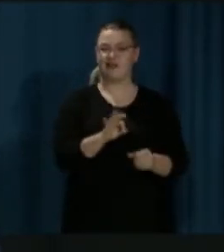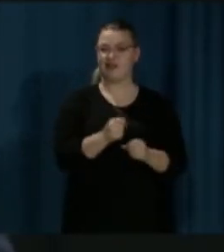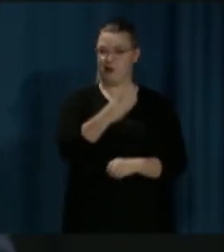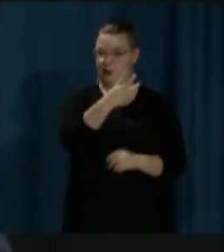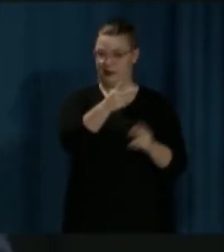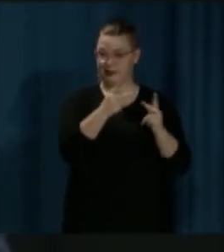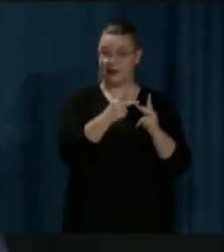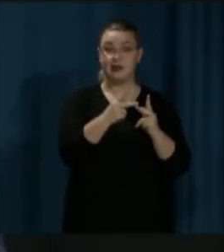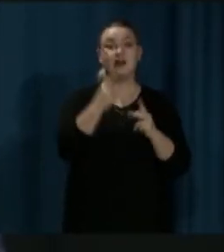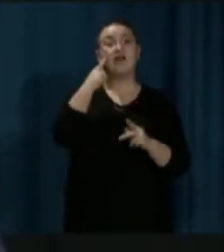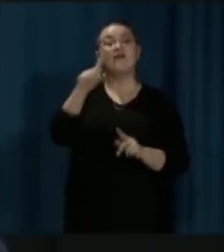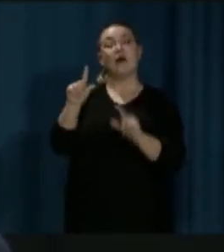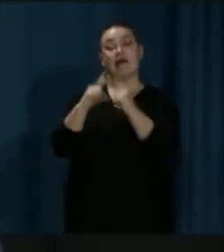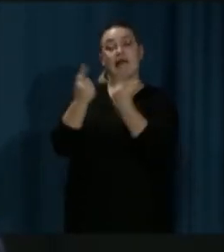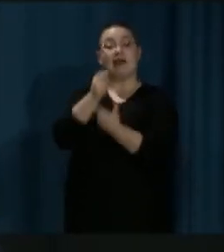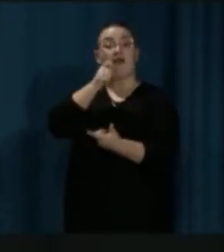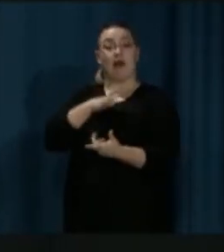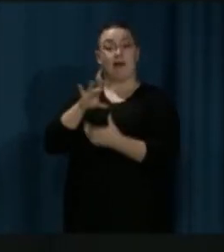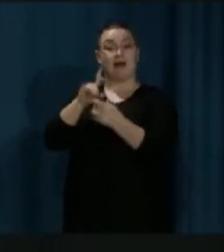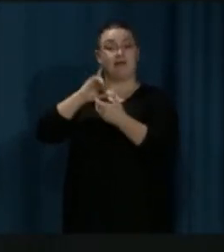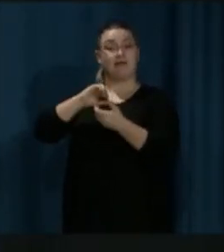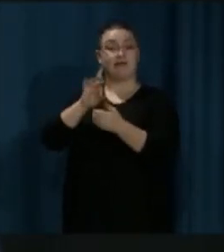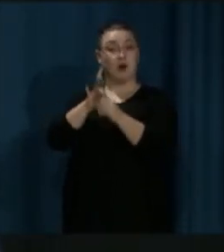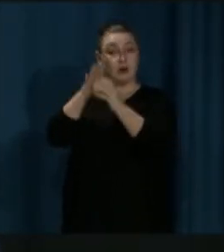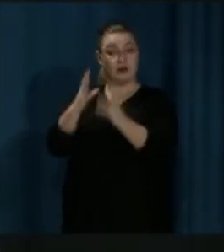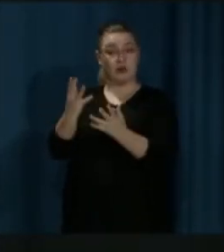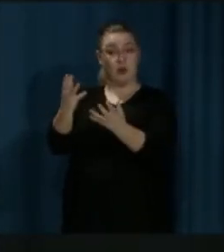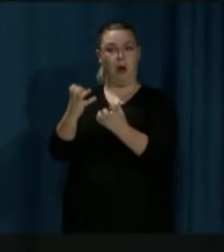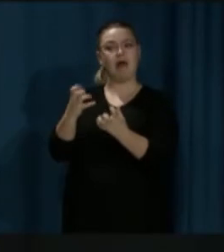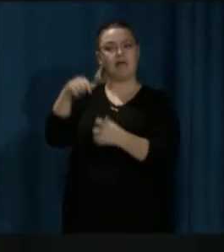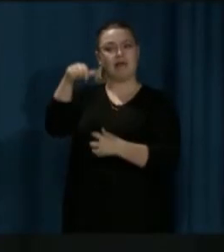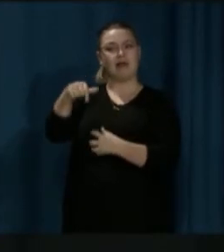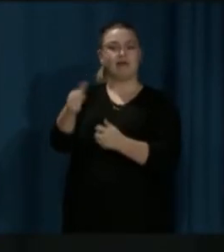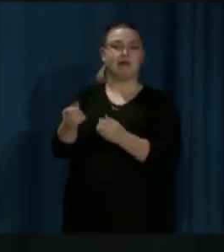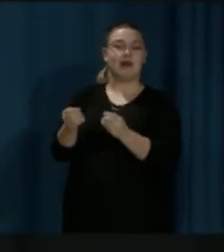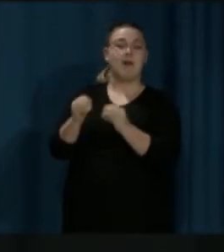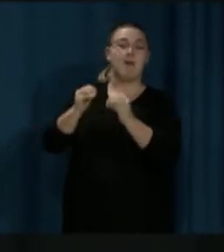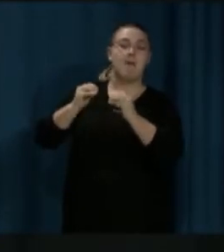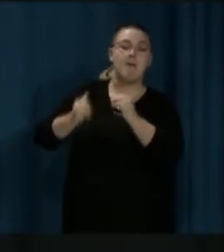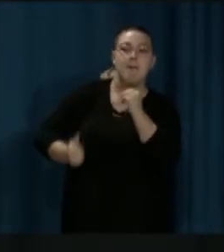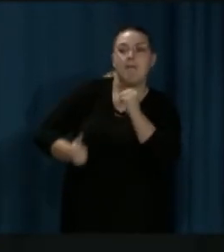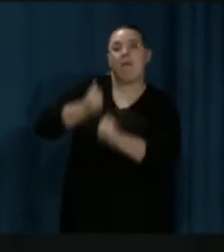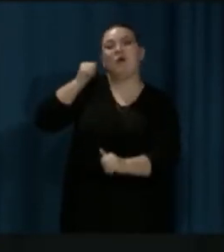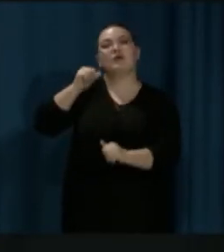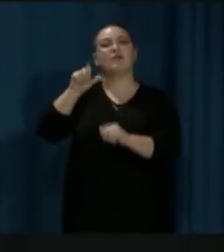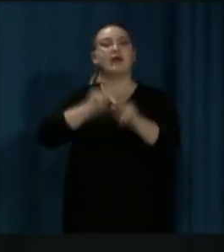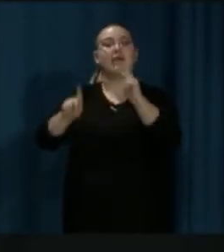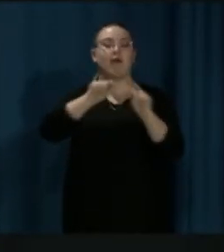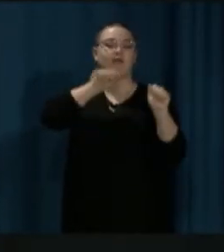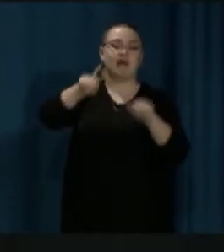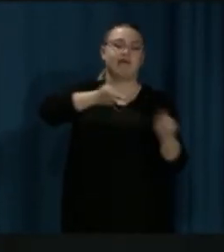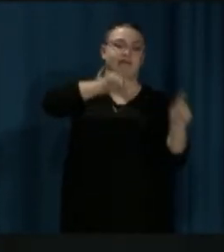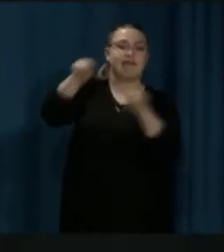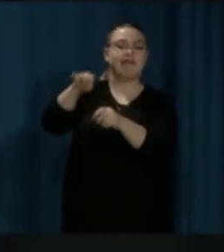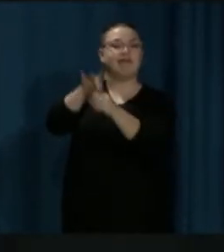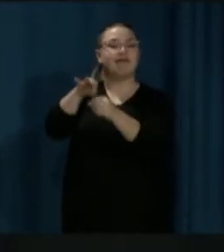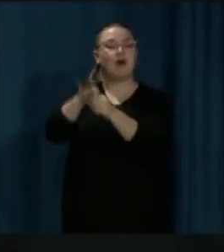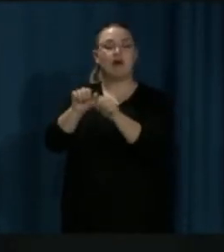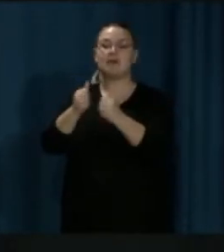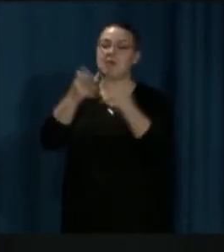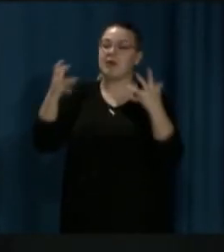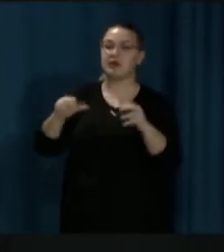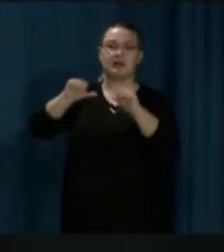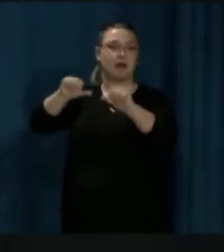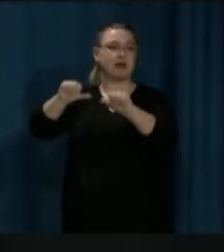to vote, the better in a democracy that we're in. So from our perspective, then, those early voting opportunities or that mail-in